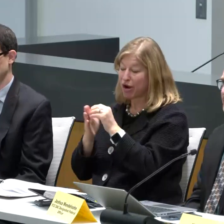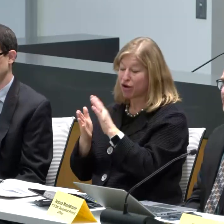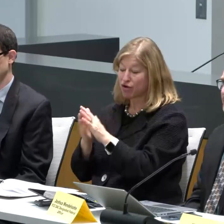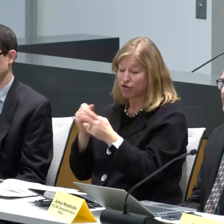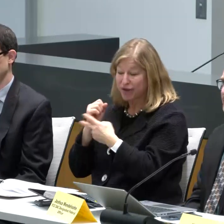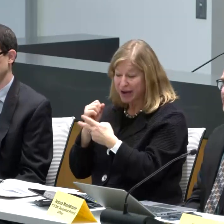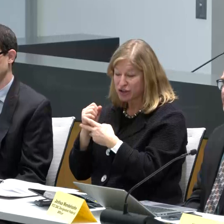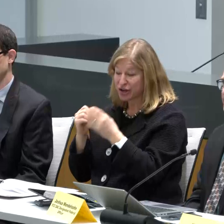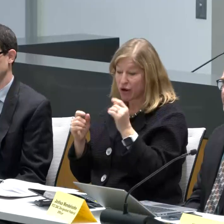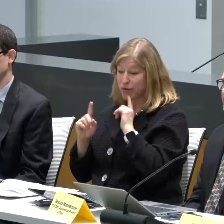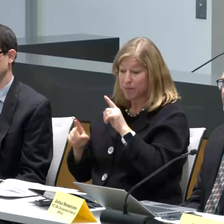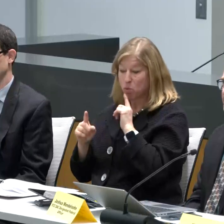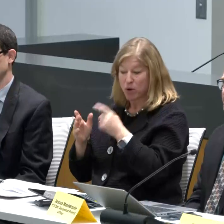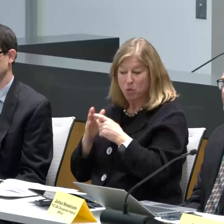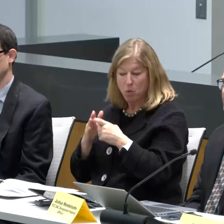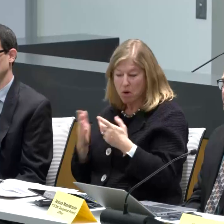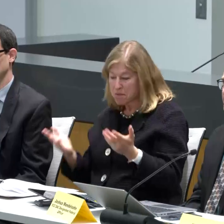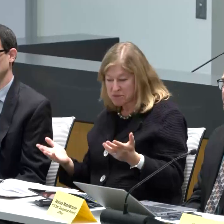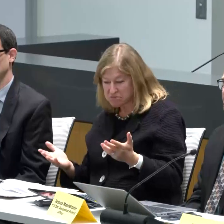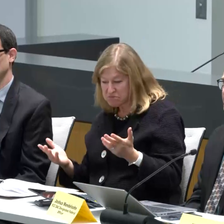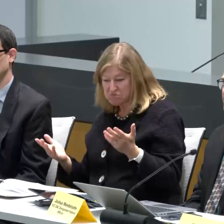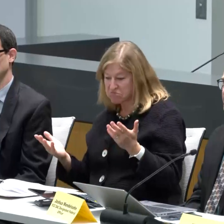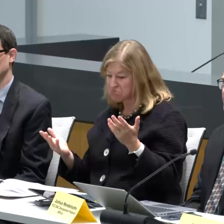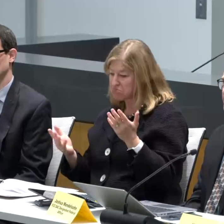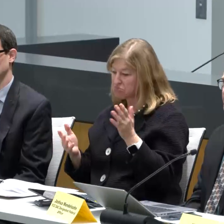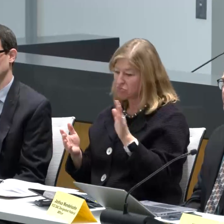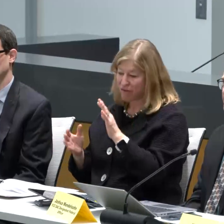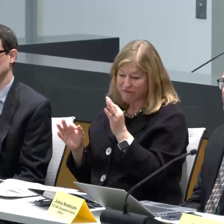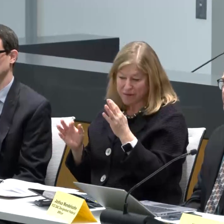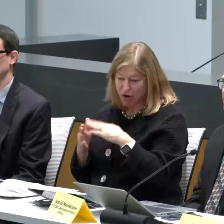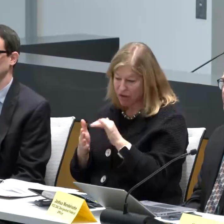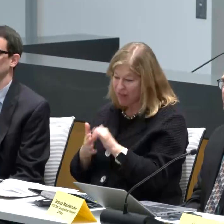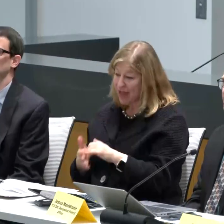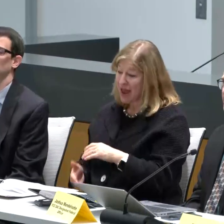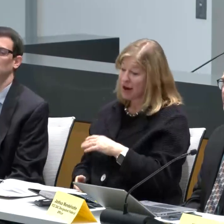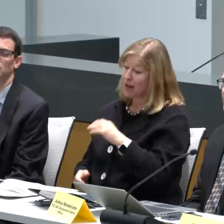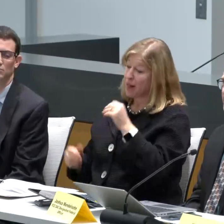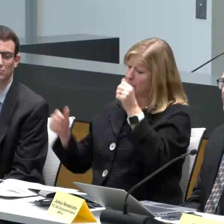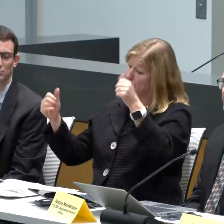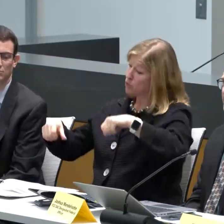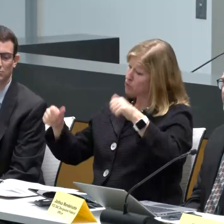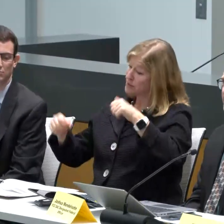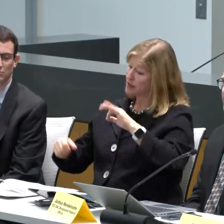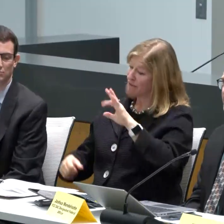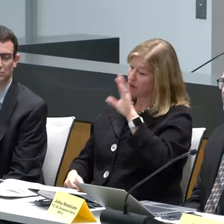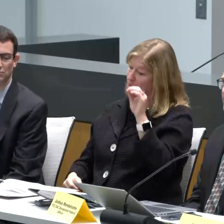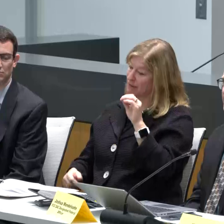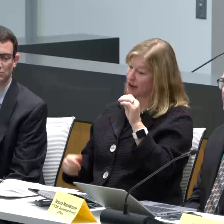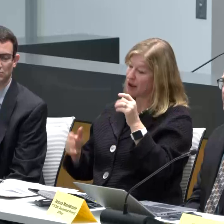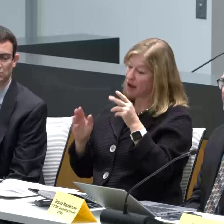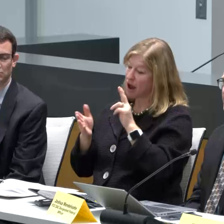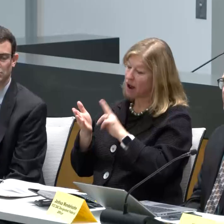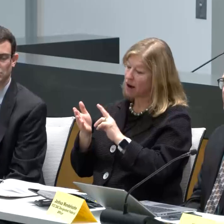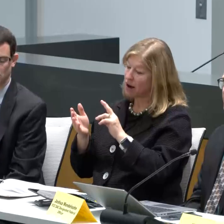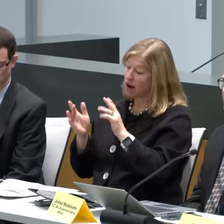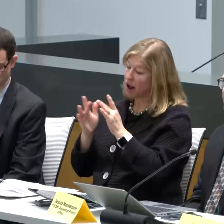Revised website and record retention, as well as reporting requirements. We are seeking feedback on